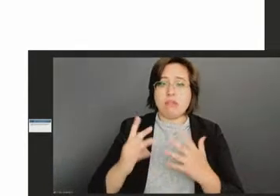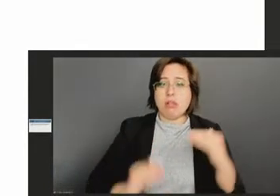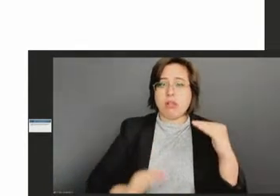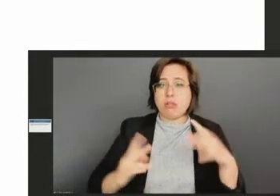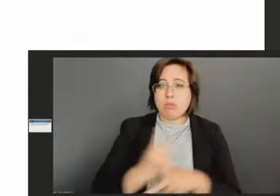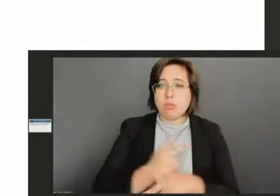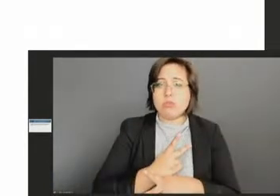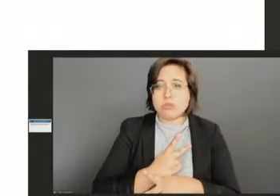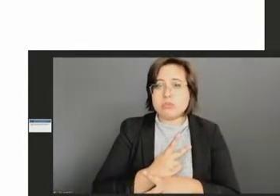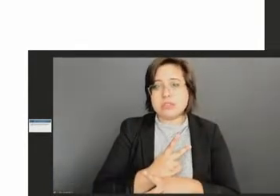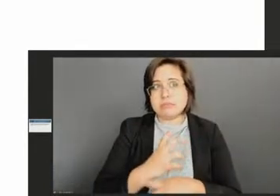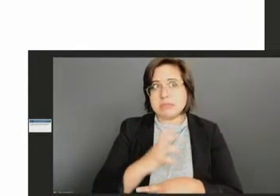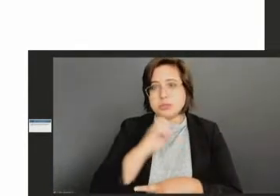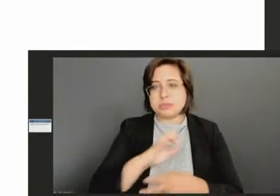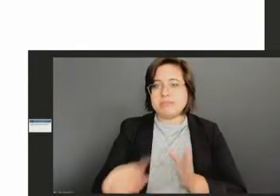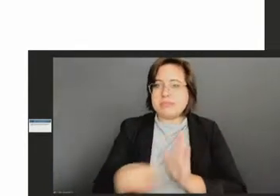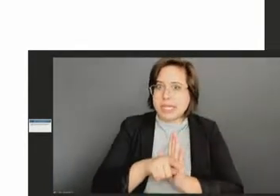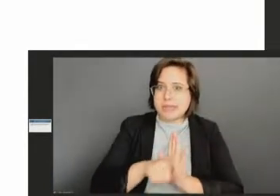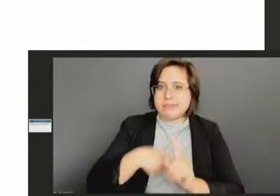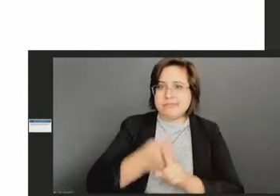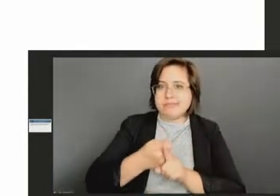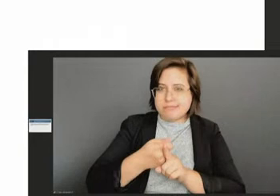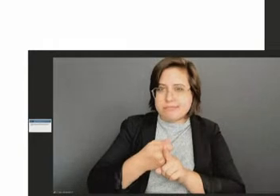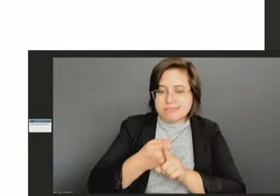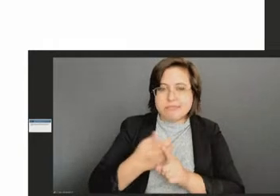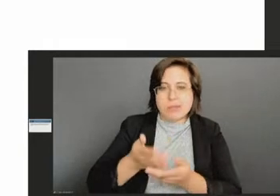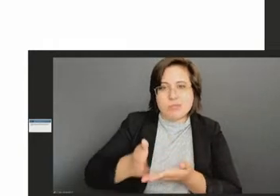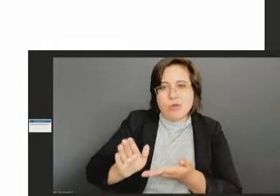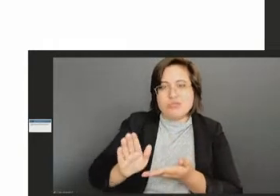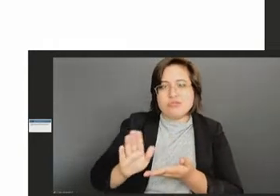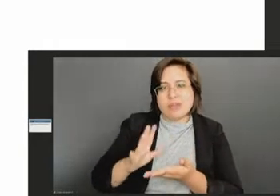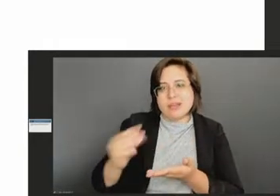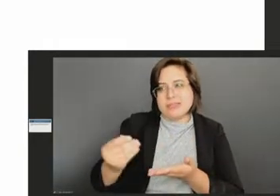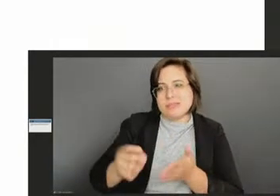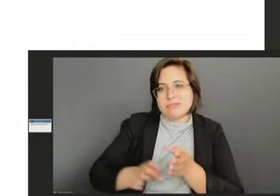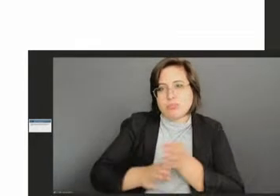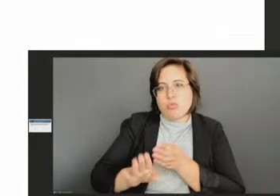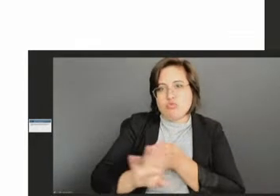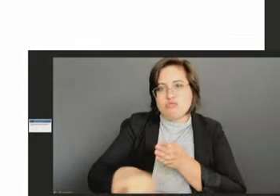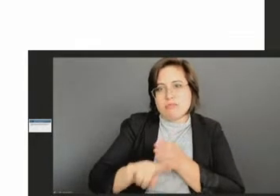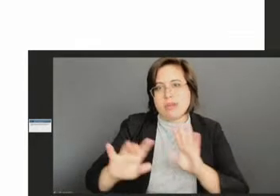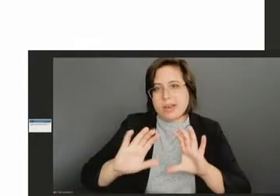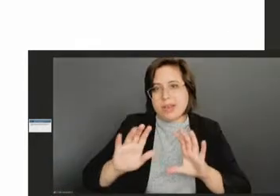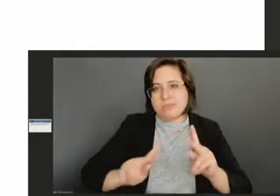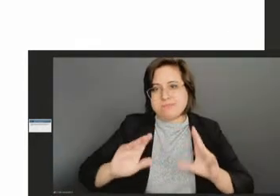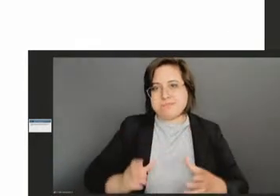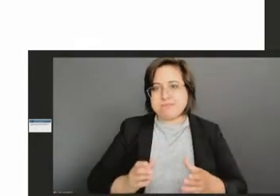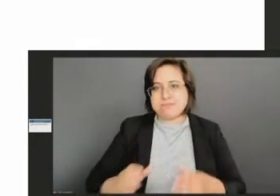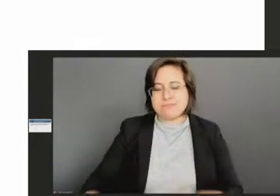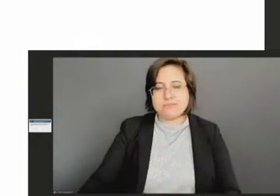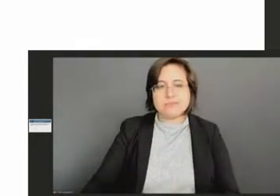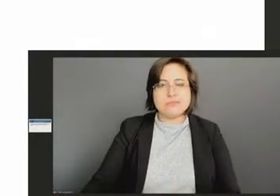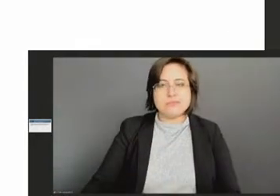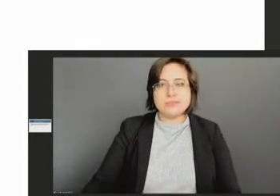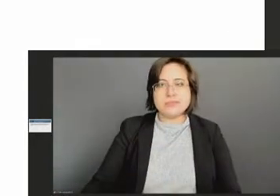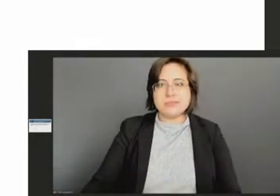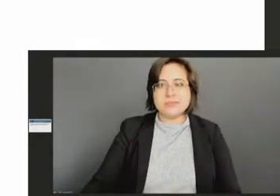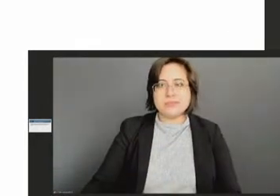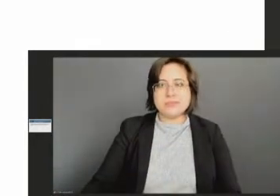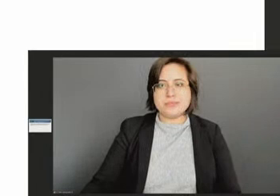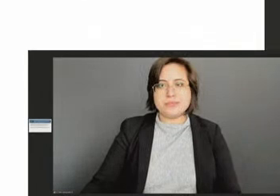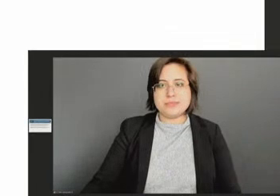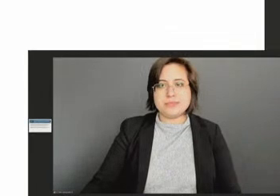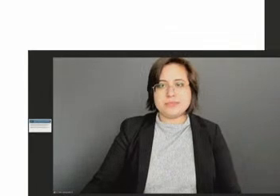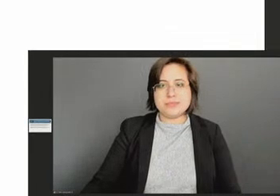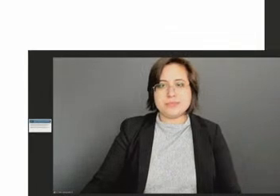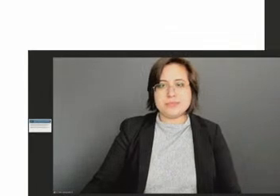disproportionately and likely negatively impacted marginalized and minoritized populations. And then for our last